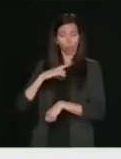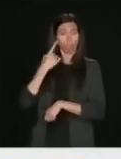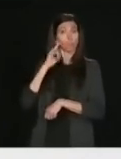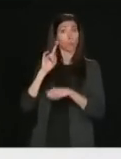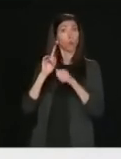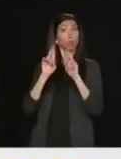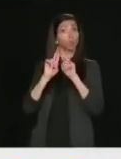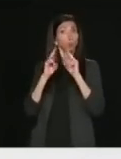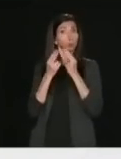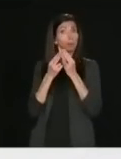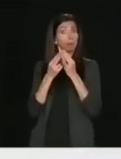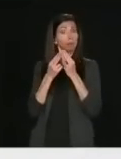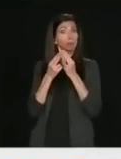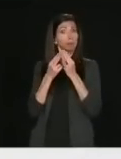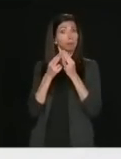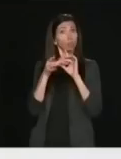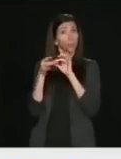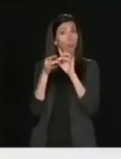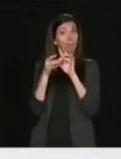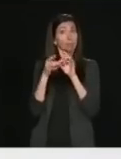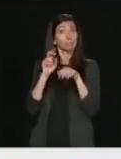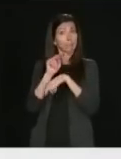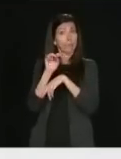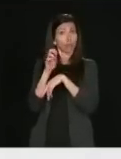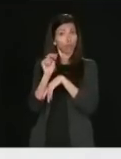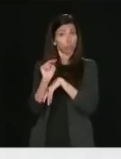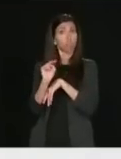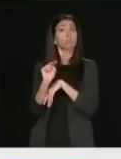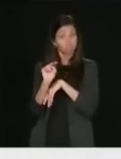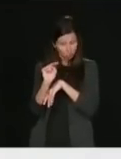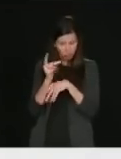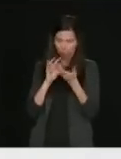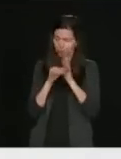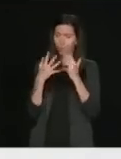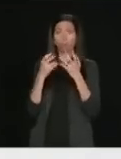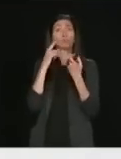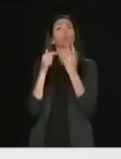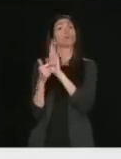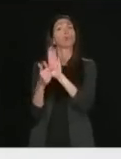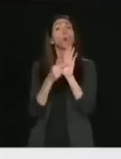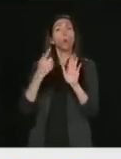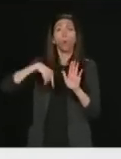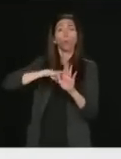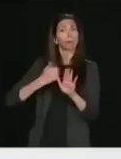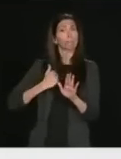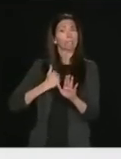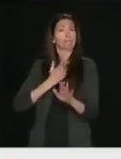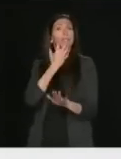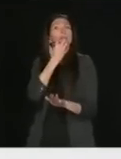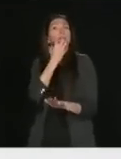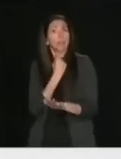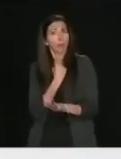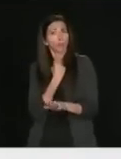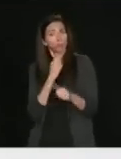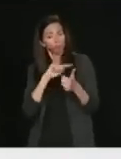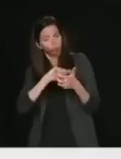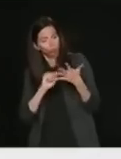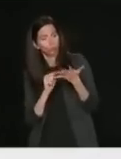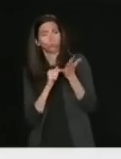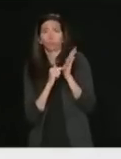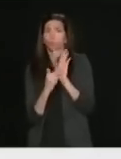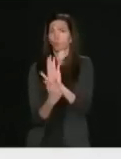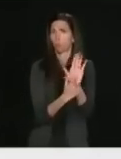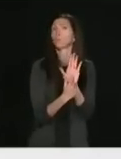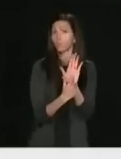to make sure that our values can be shared, and we are pushing for